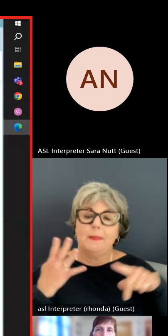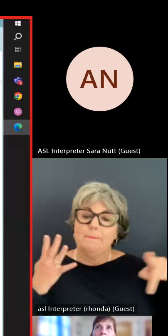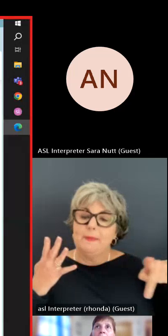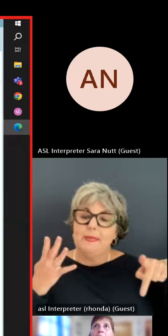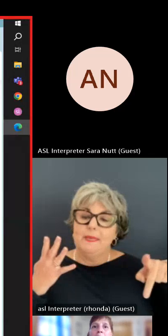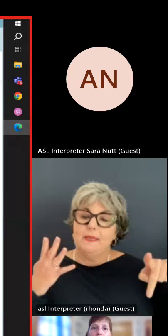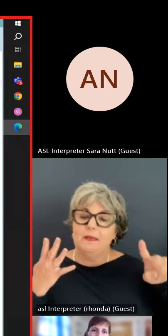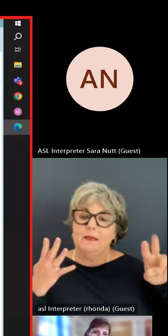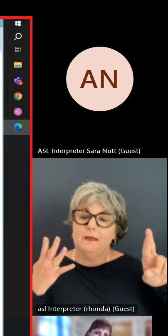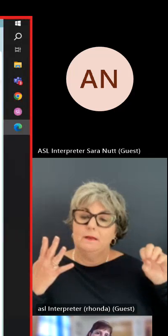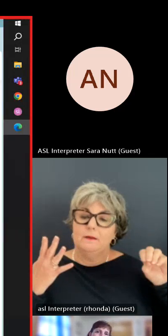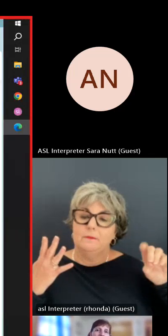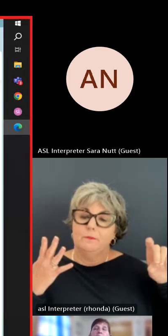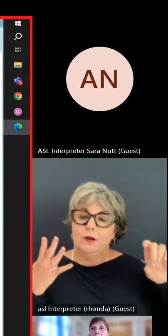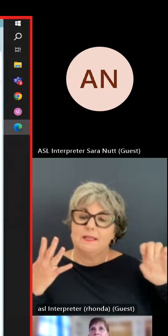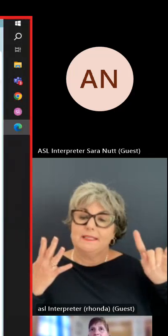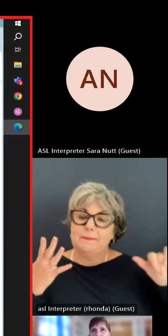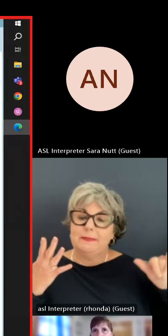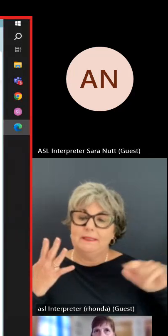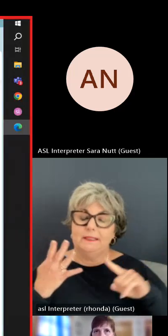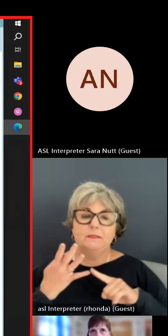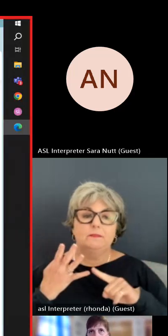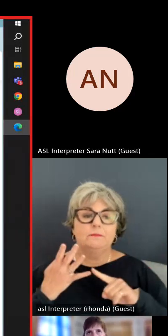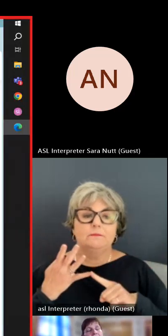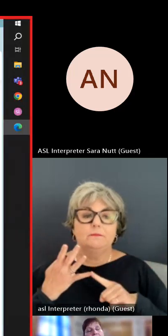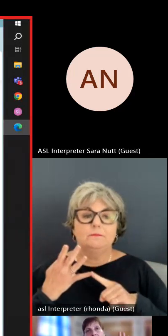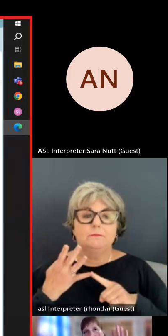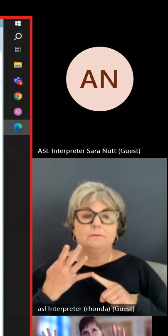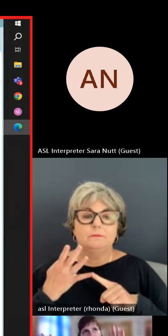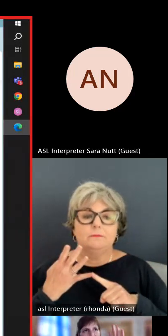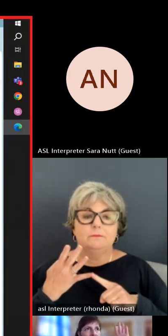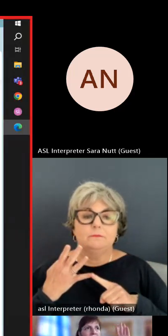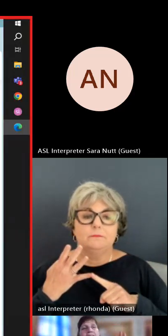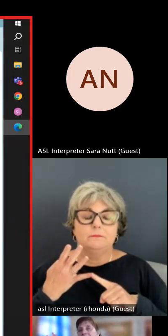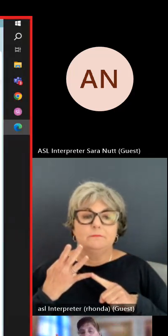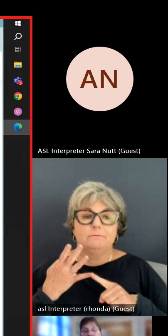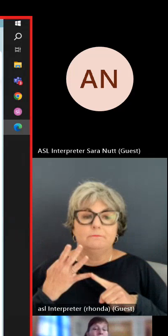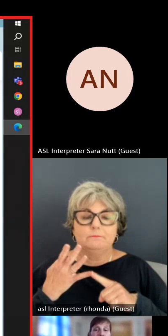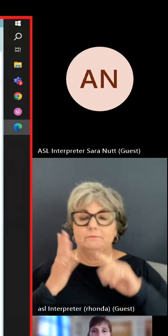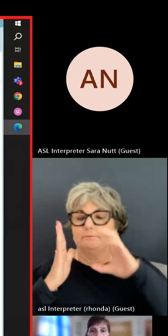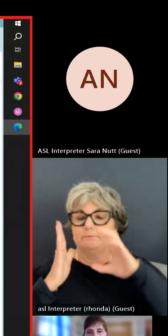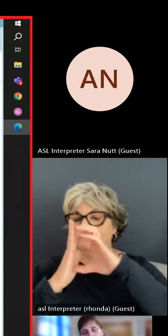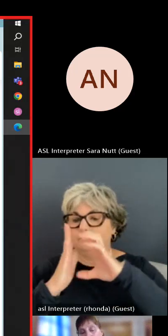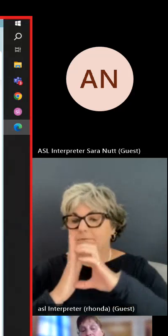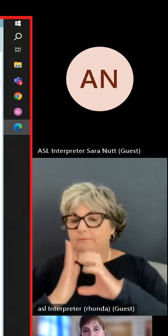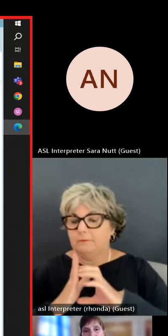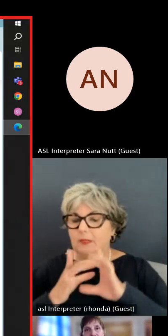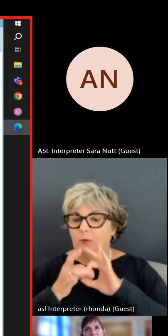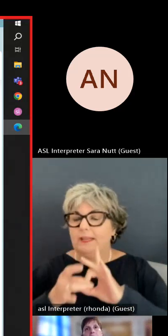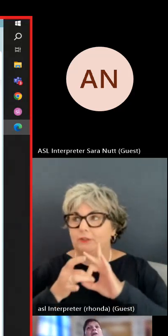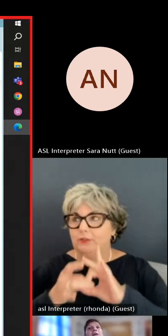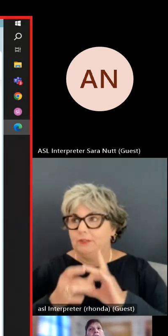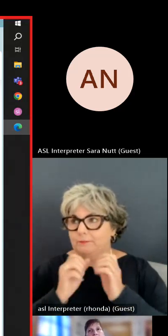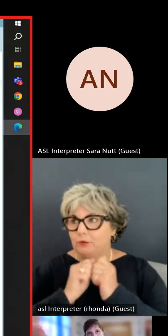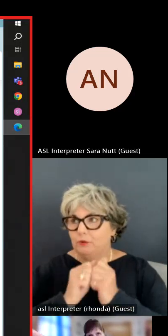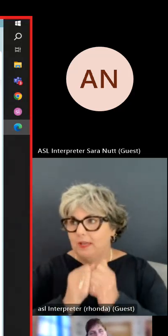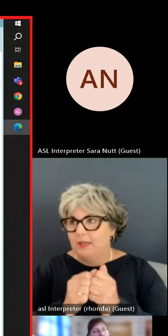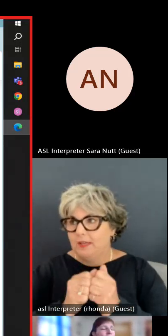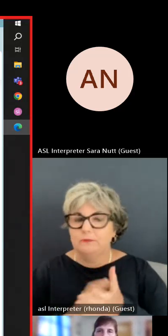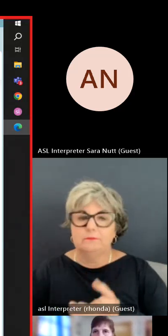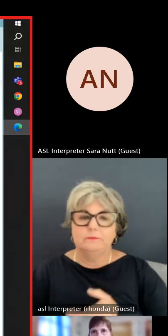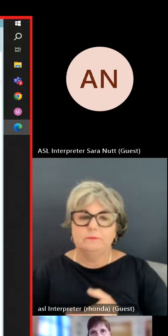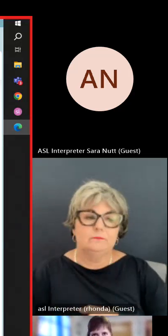proximity. Proximity is putting things together that have a relationship.